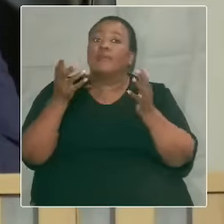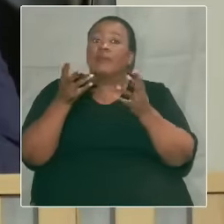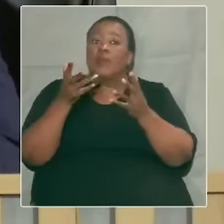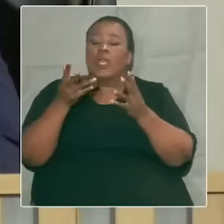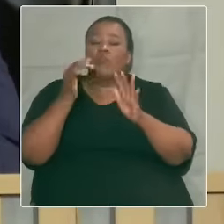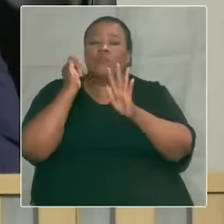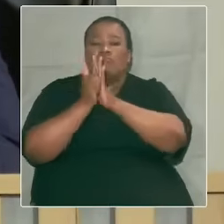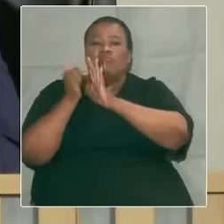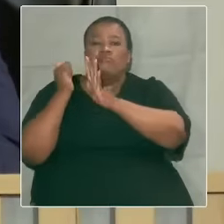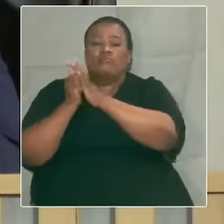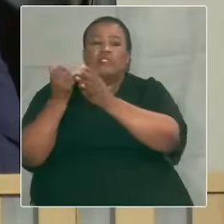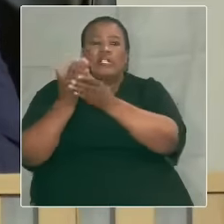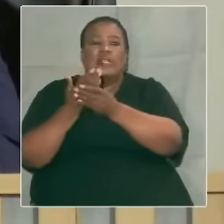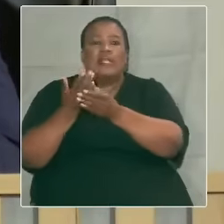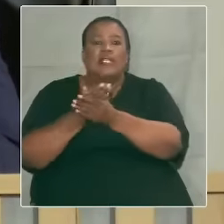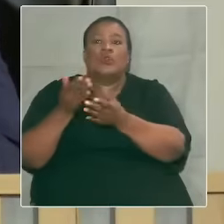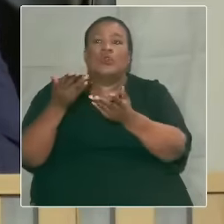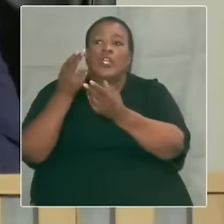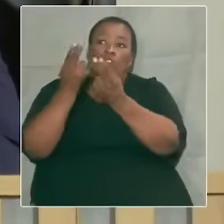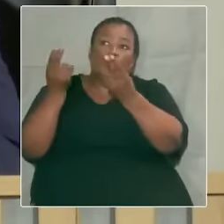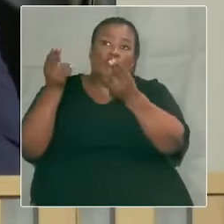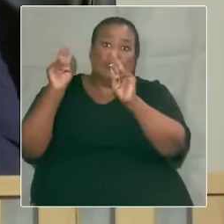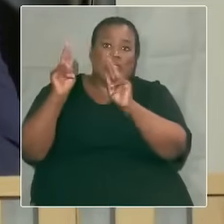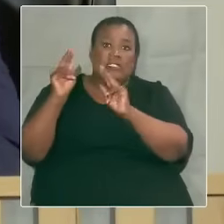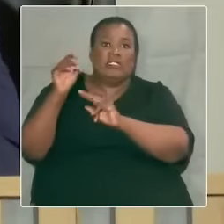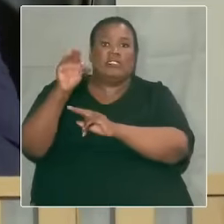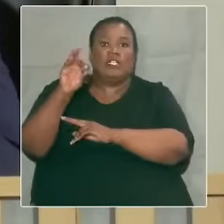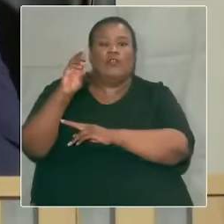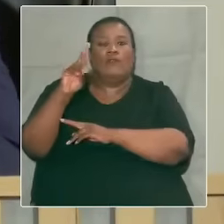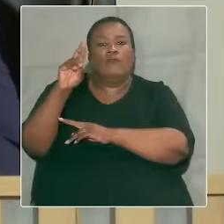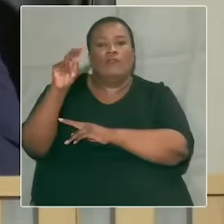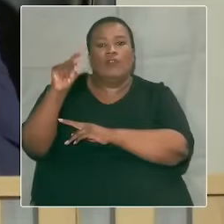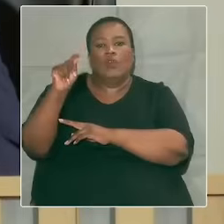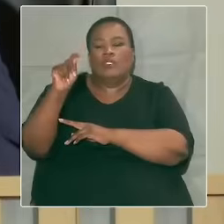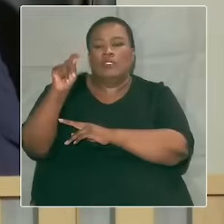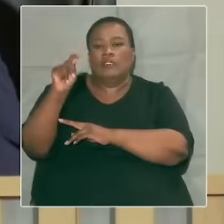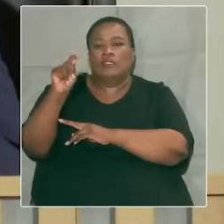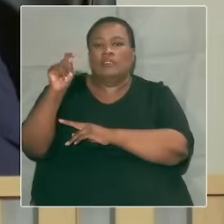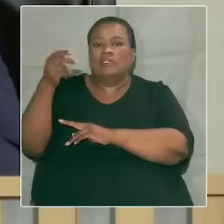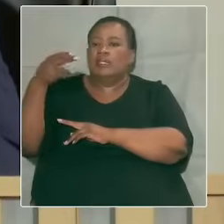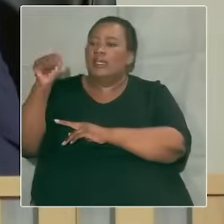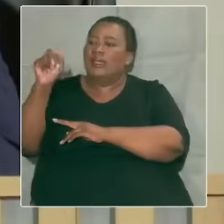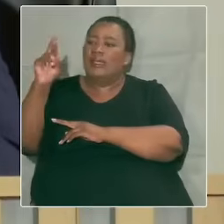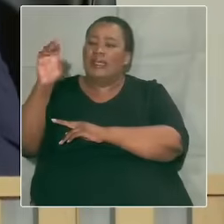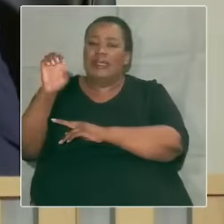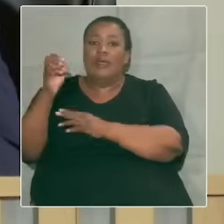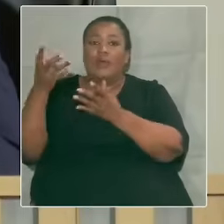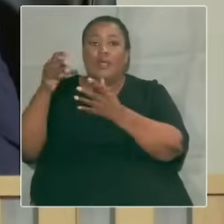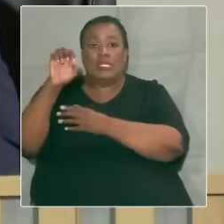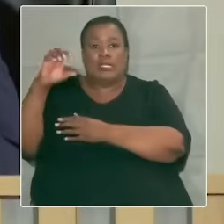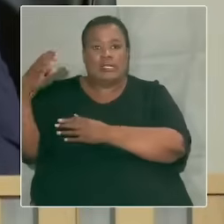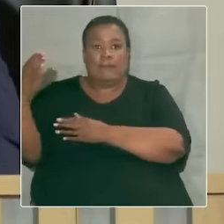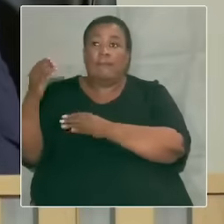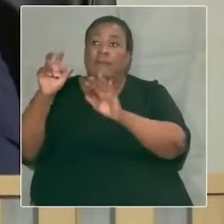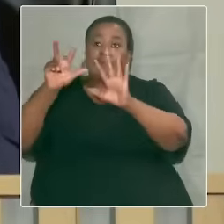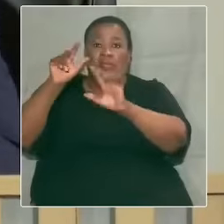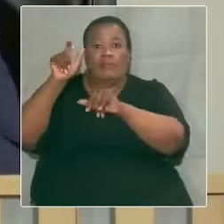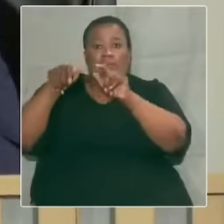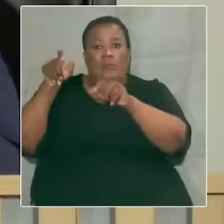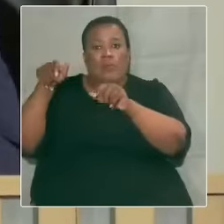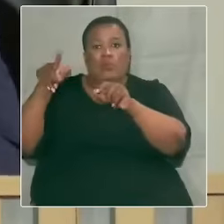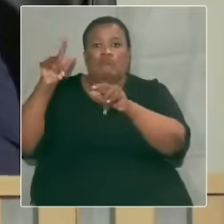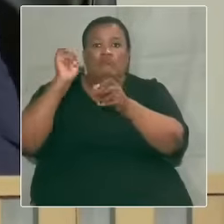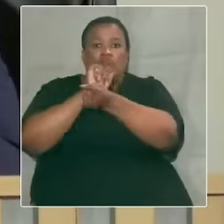the murder cases in the Fort Hare University in the Eastern Cape, where 8 people have been